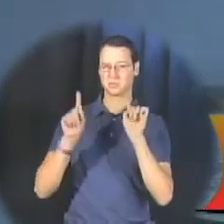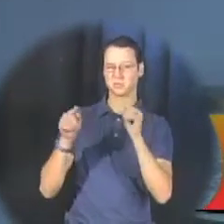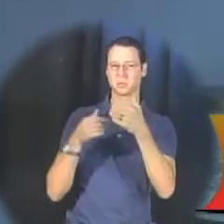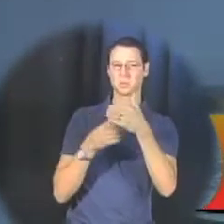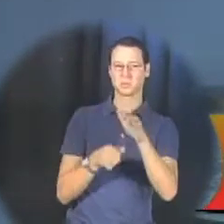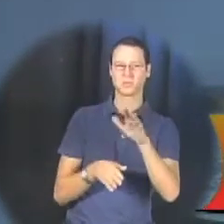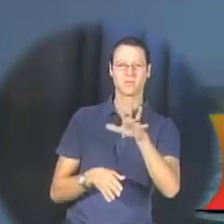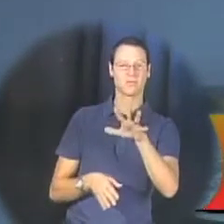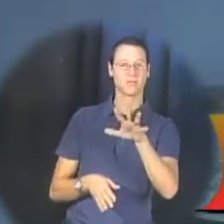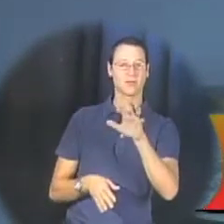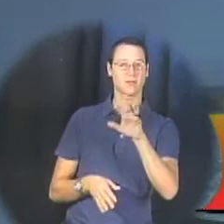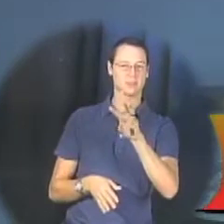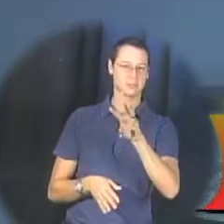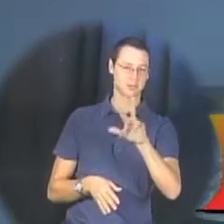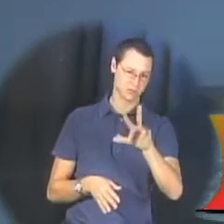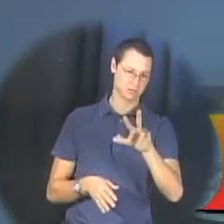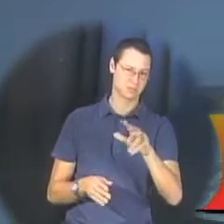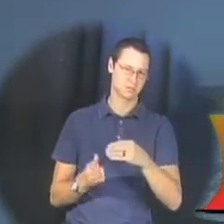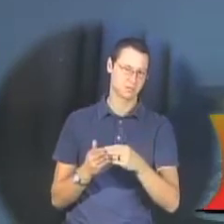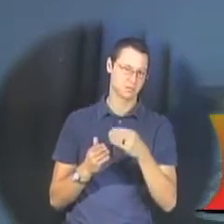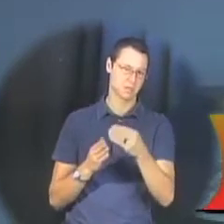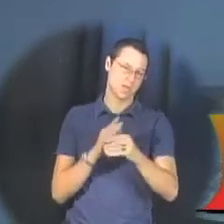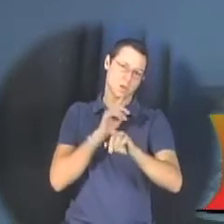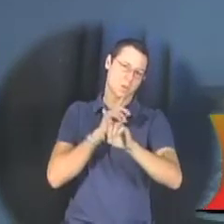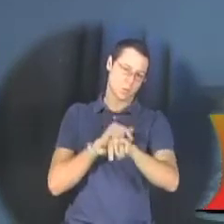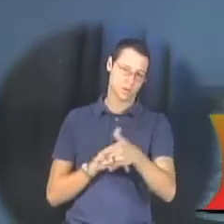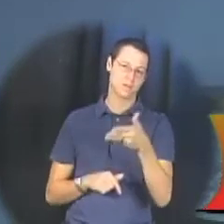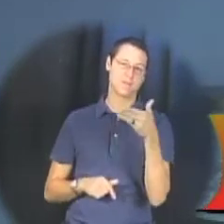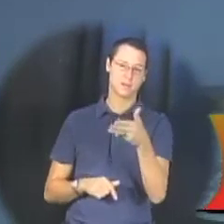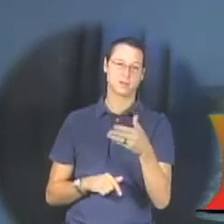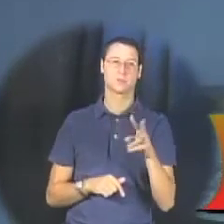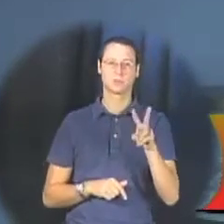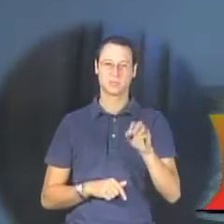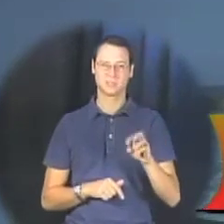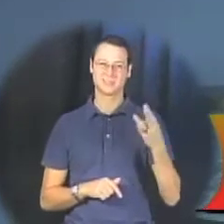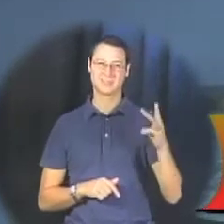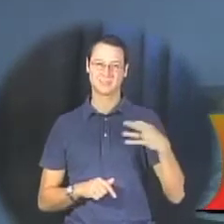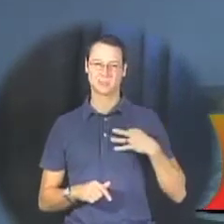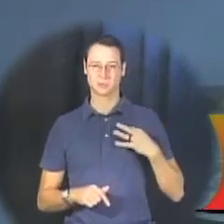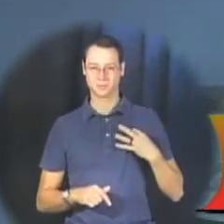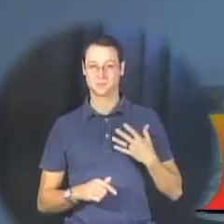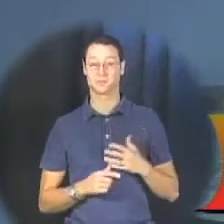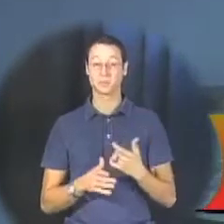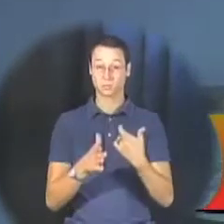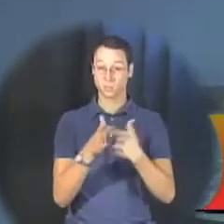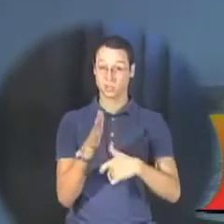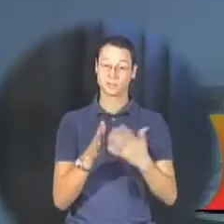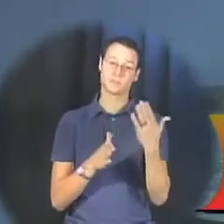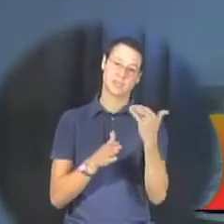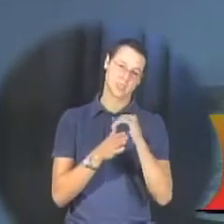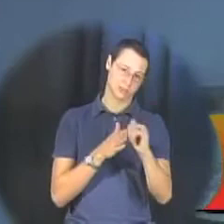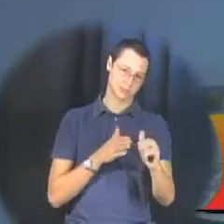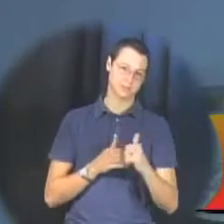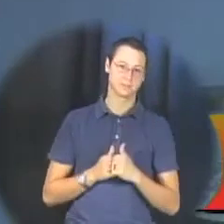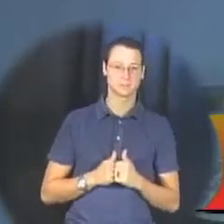room 563 if you would like to pre-order your class of 2016 Boone t-shirt. The price is just